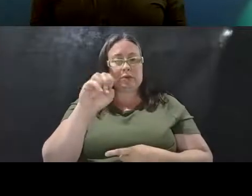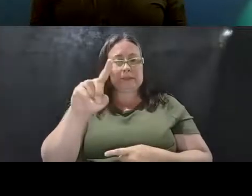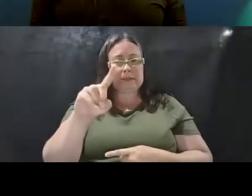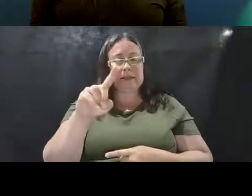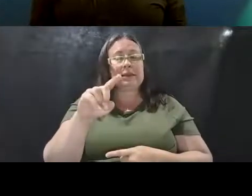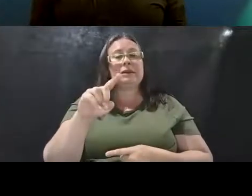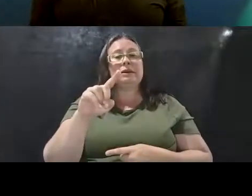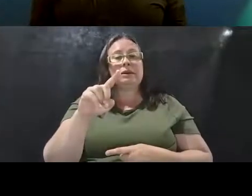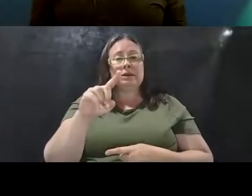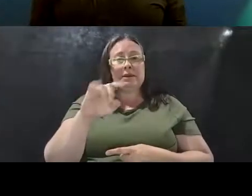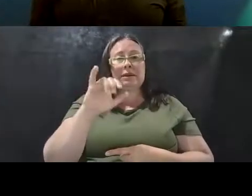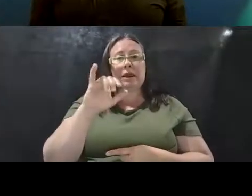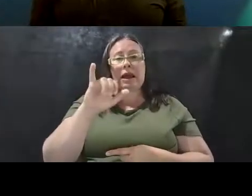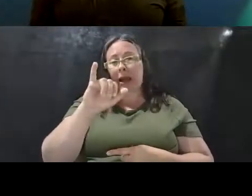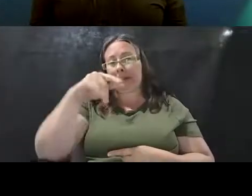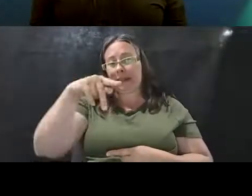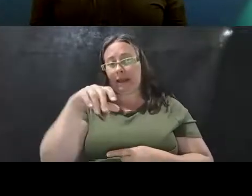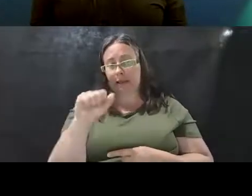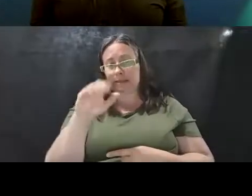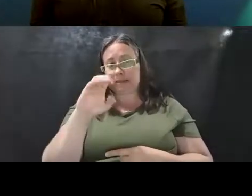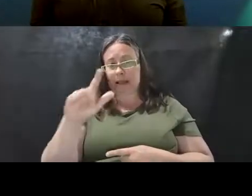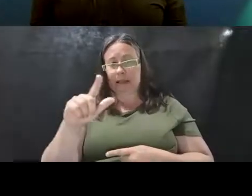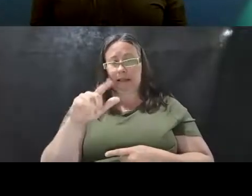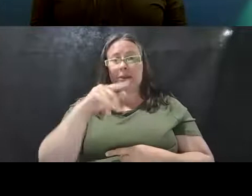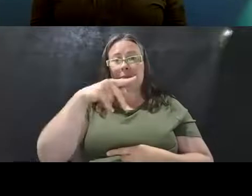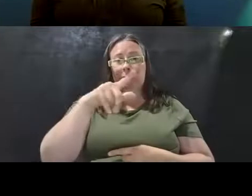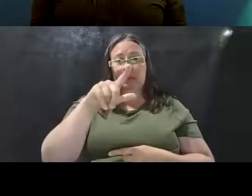cell, or an iPS cell.